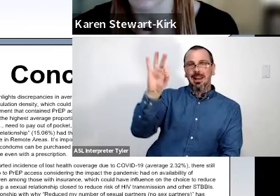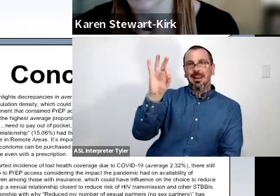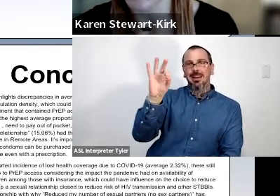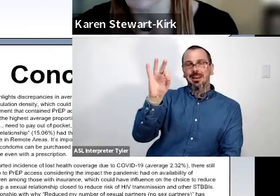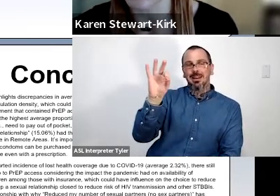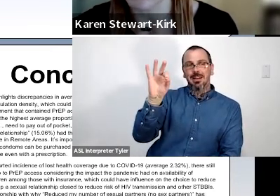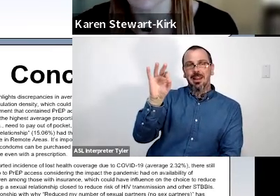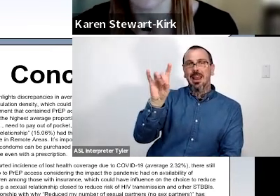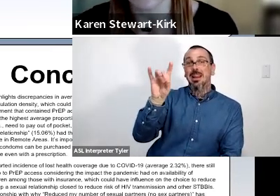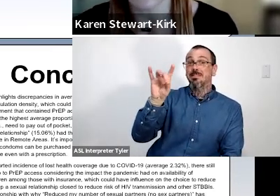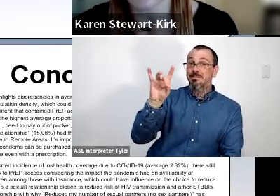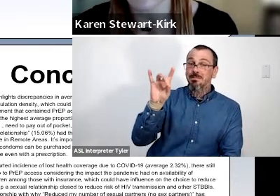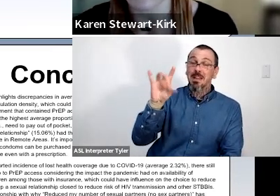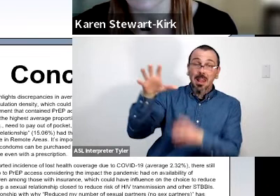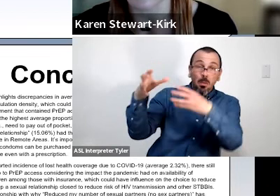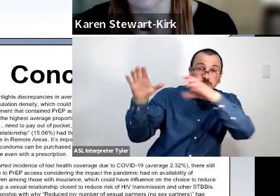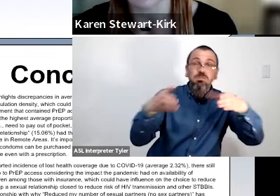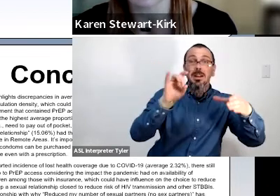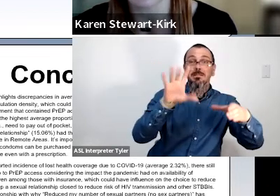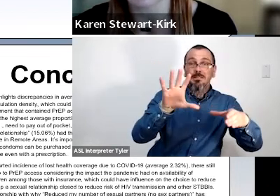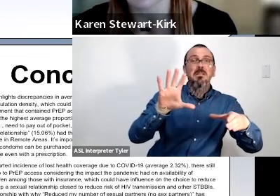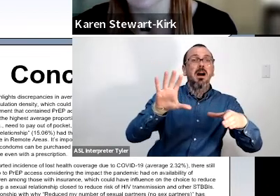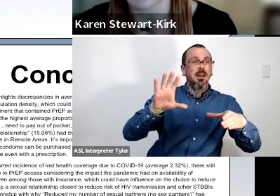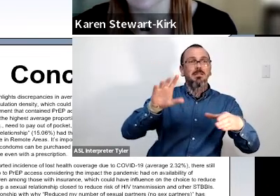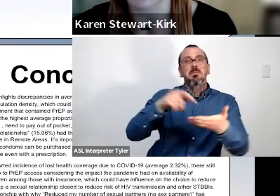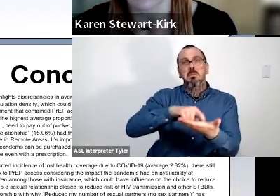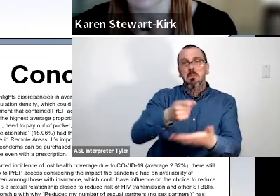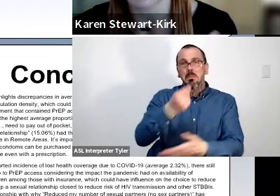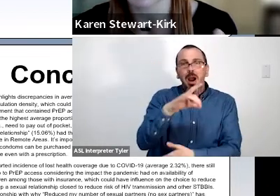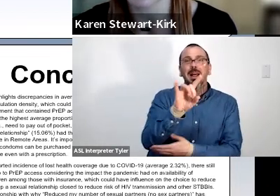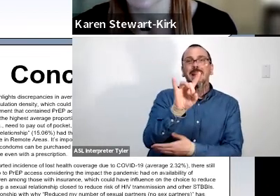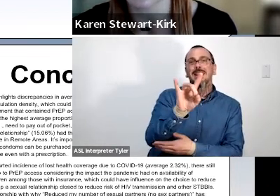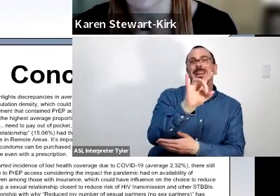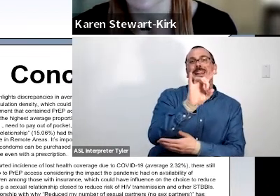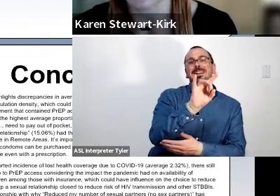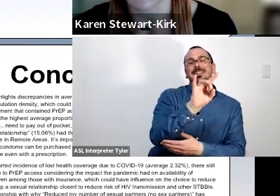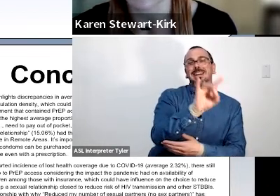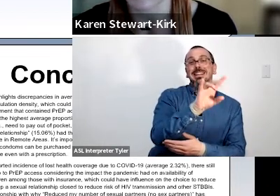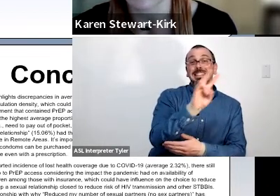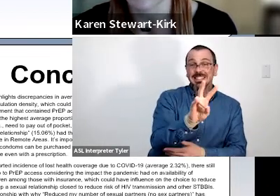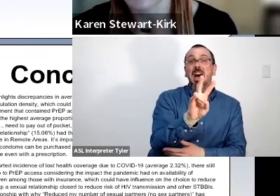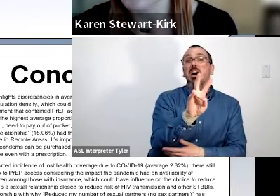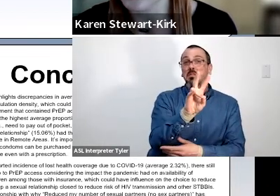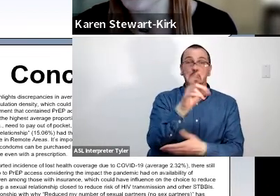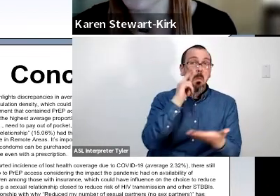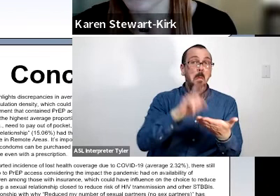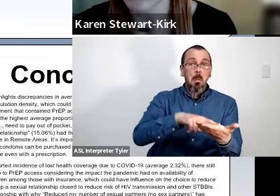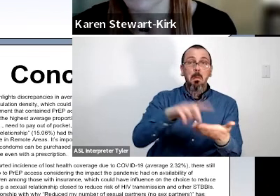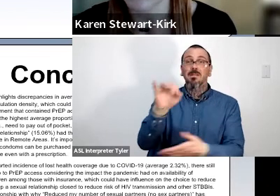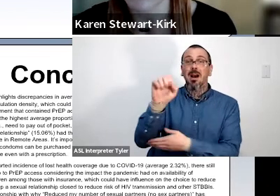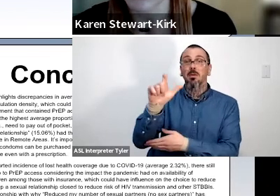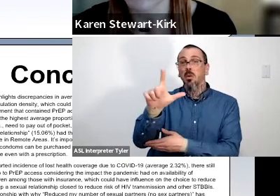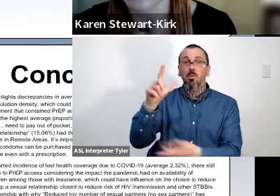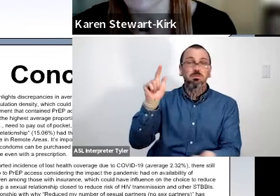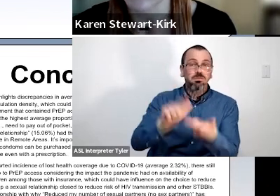suppression. In other words, they're not cured of HIV, but the amount of HIV in the blood is so small that it's not detected by standard blood tests. Surveillance from